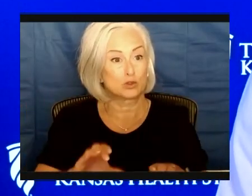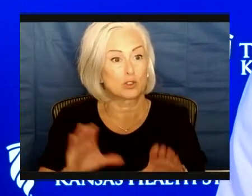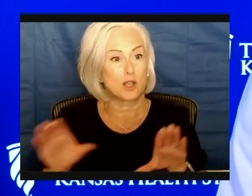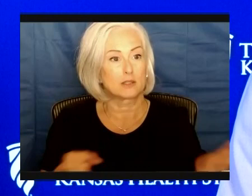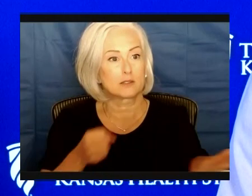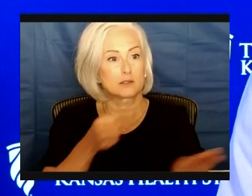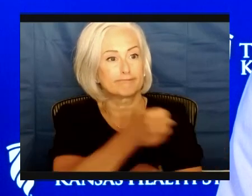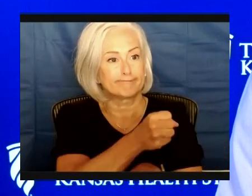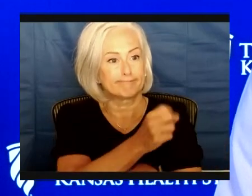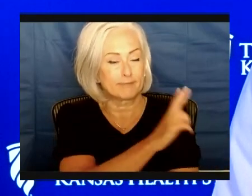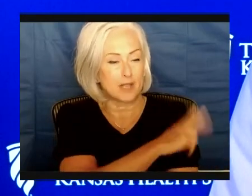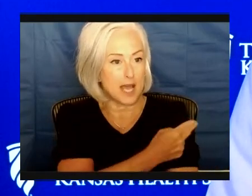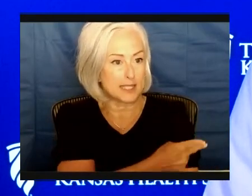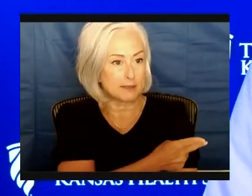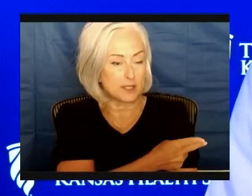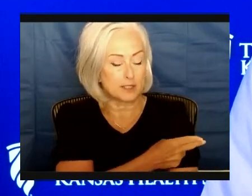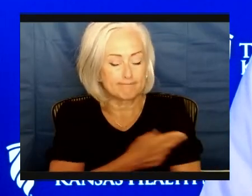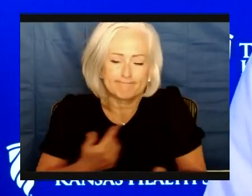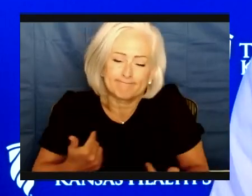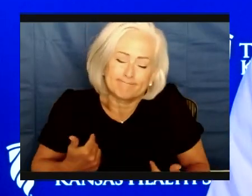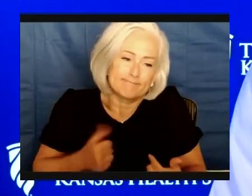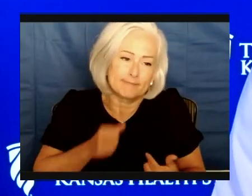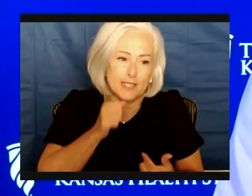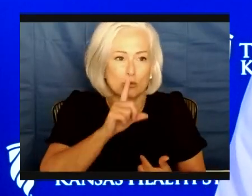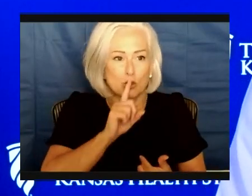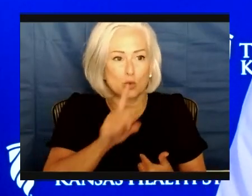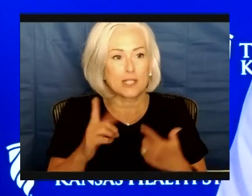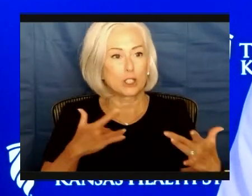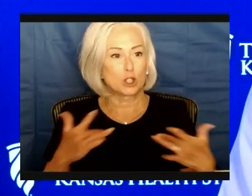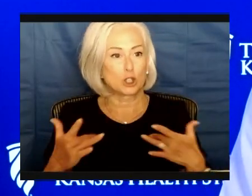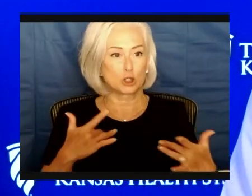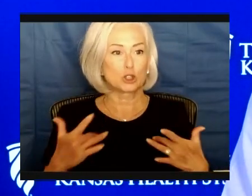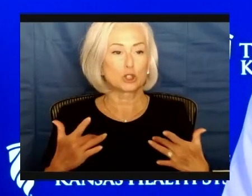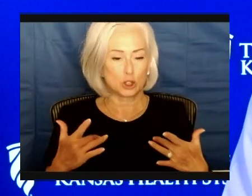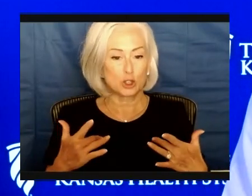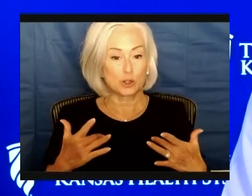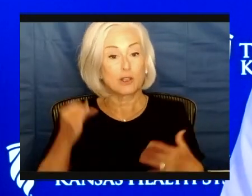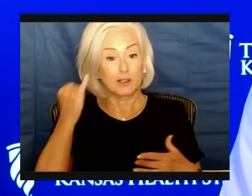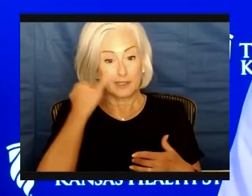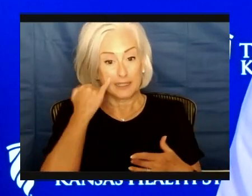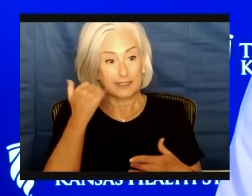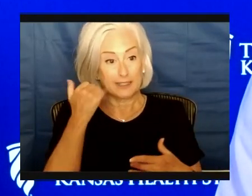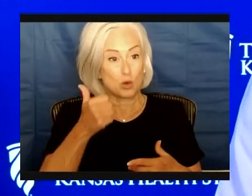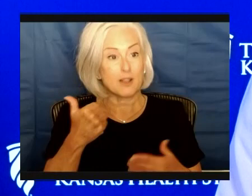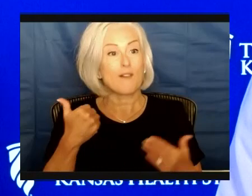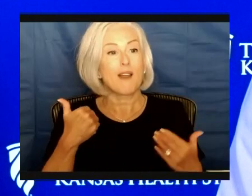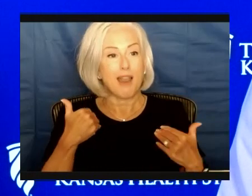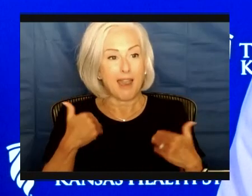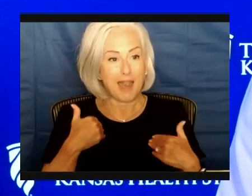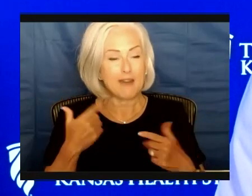of a concern about that if you are immunized to